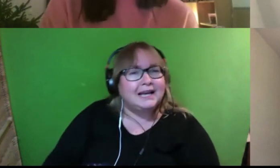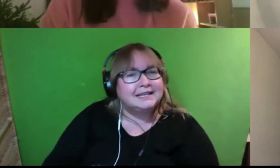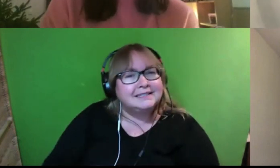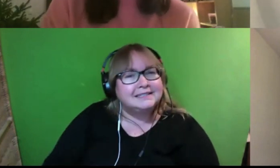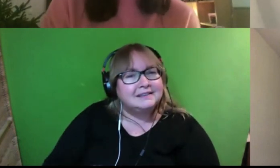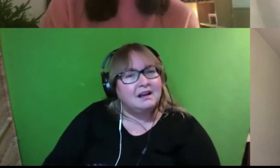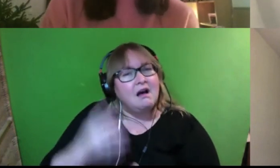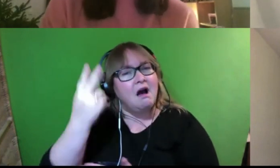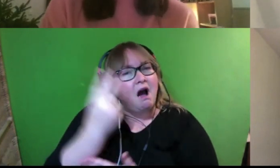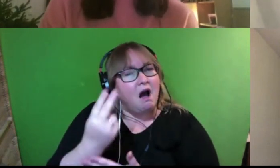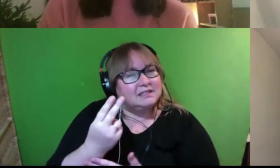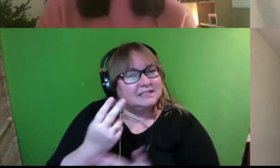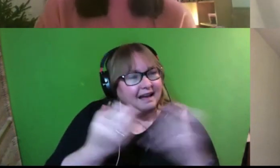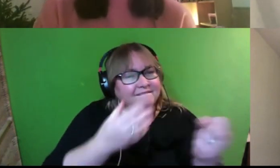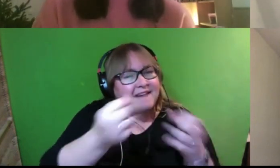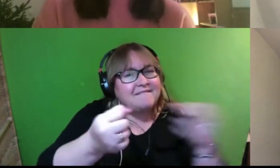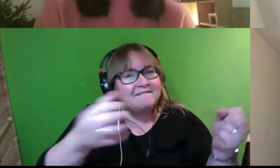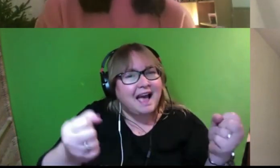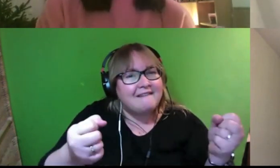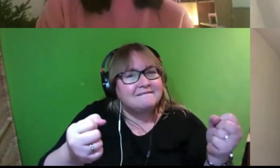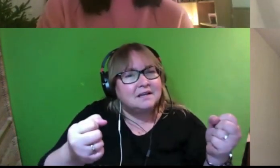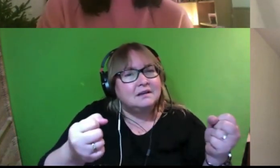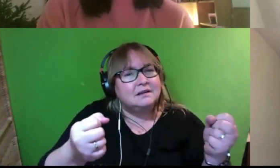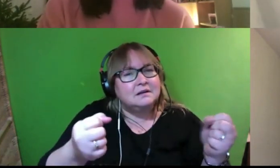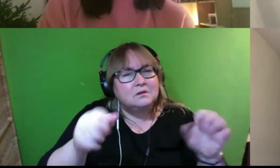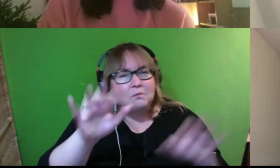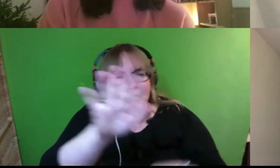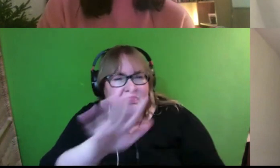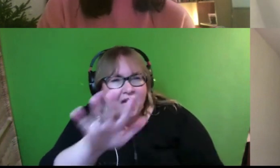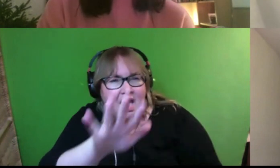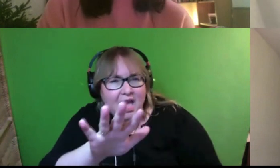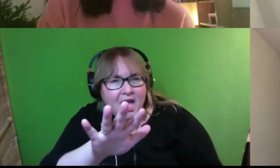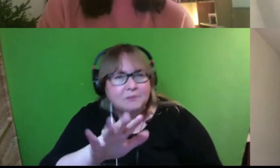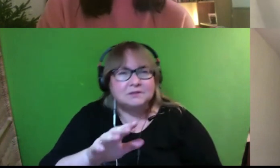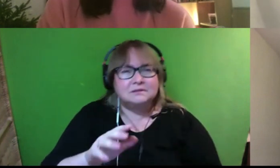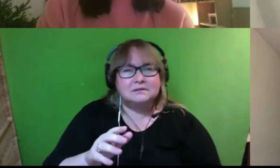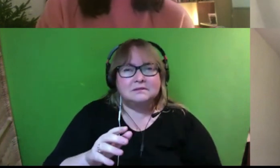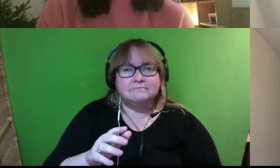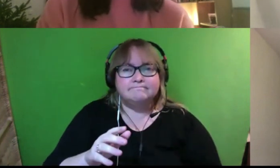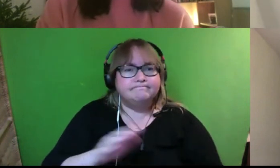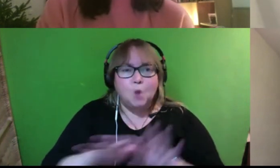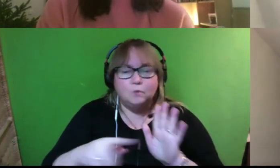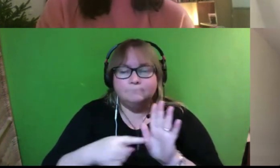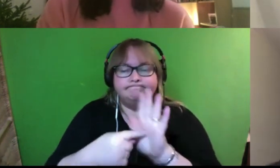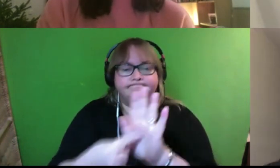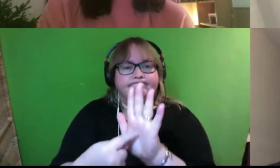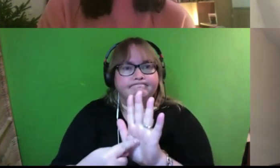art world a lot of times, but never gets or doesn't get enough kind of